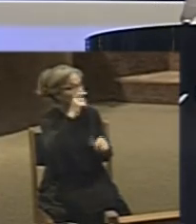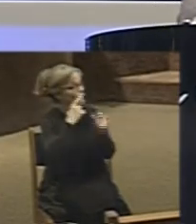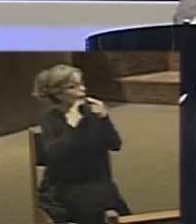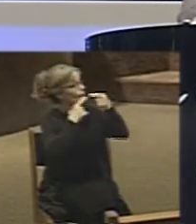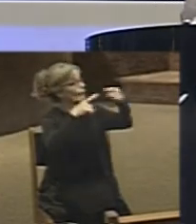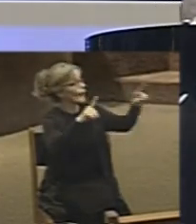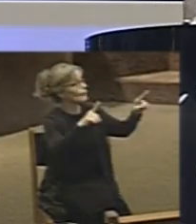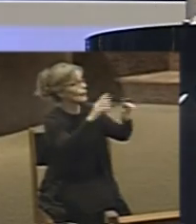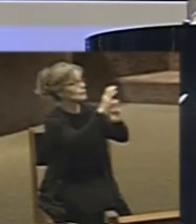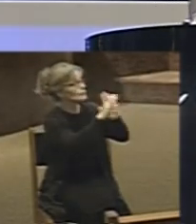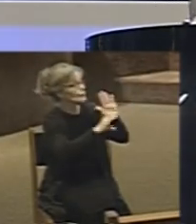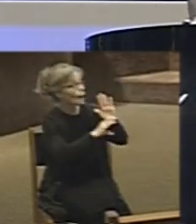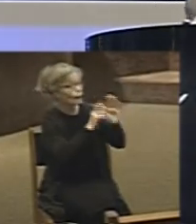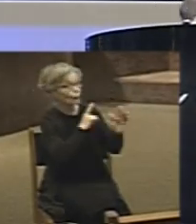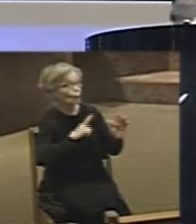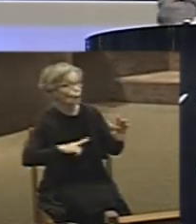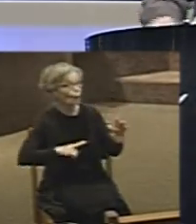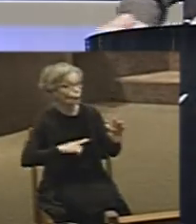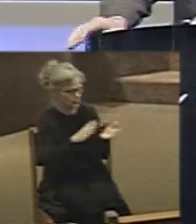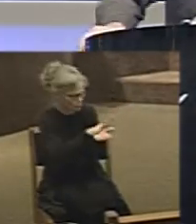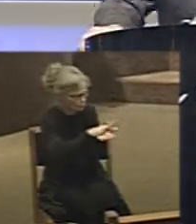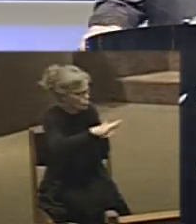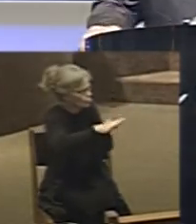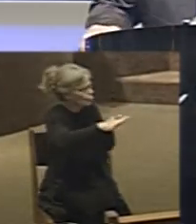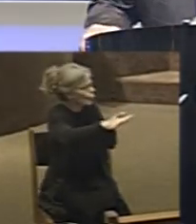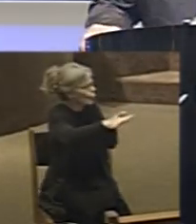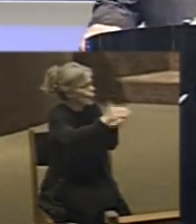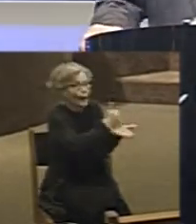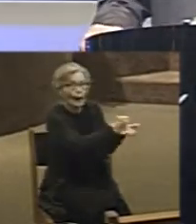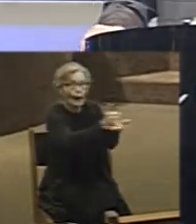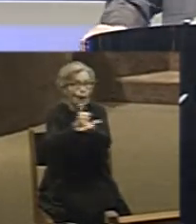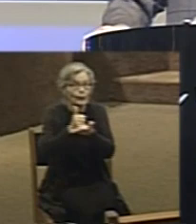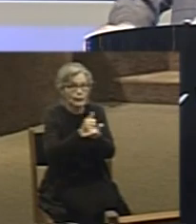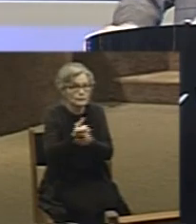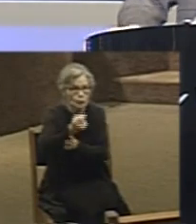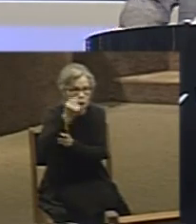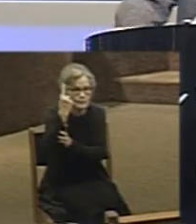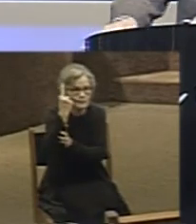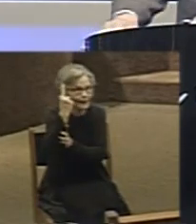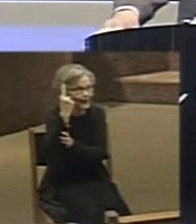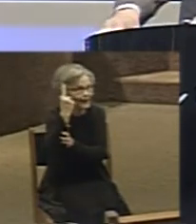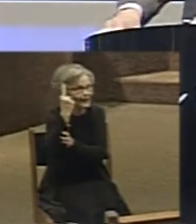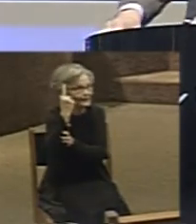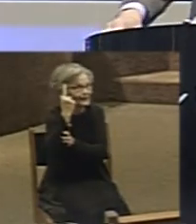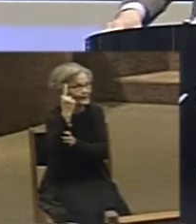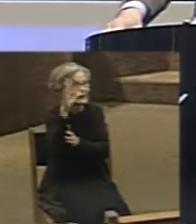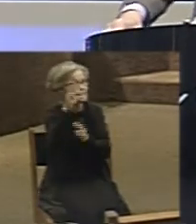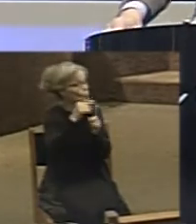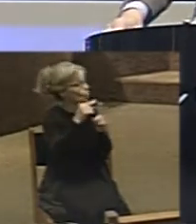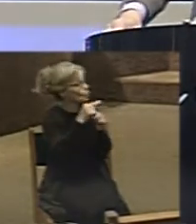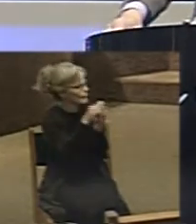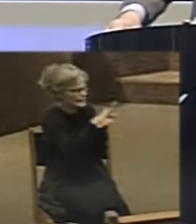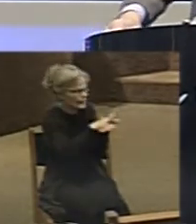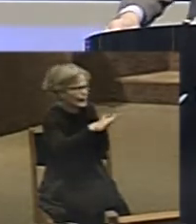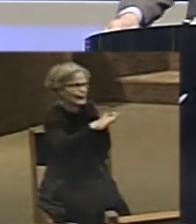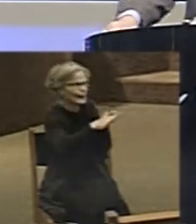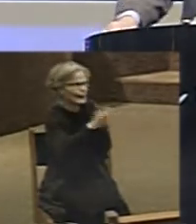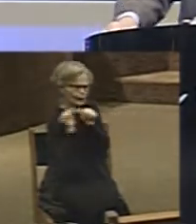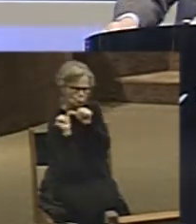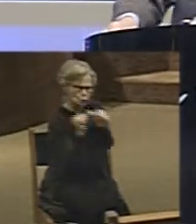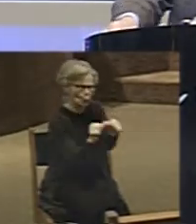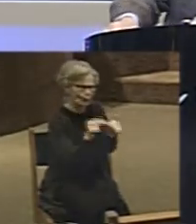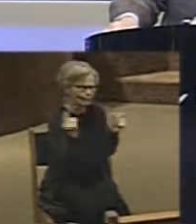pure, enlightening the eyes. The fear of the Lord is clean, enduring forever. The judgments